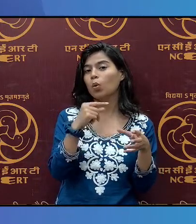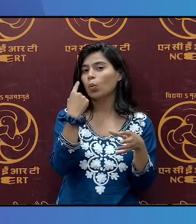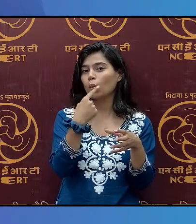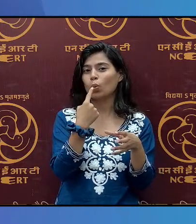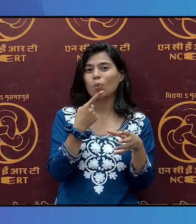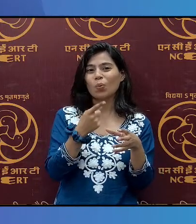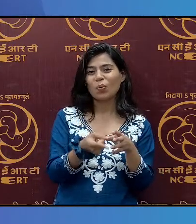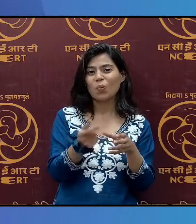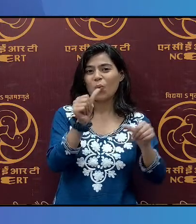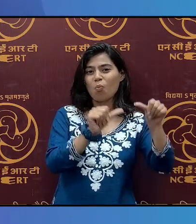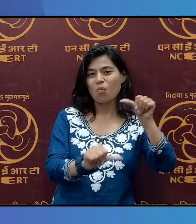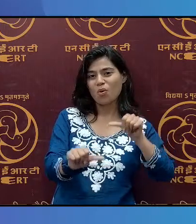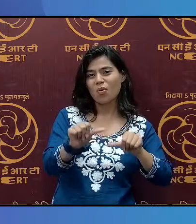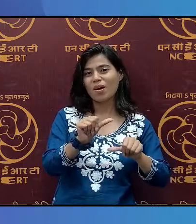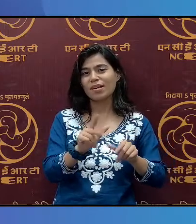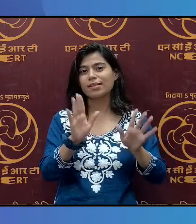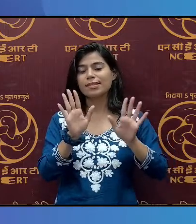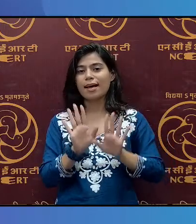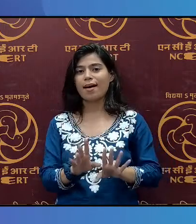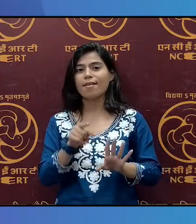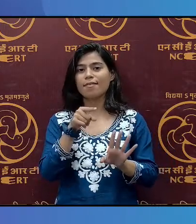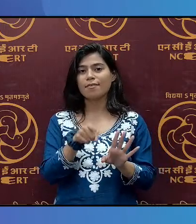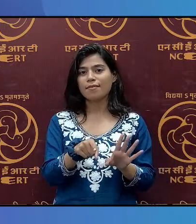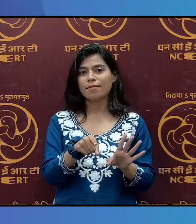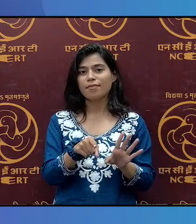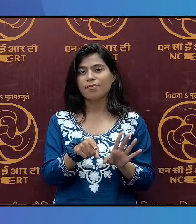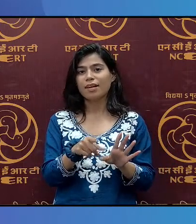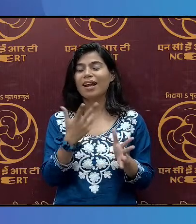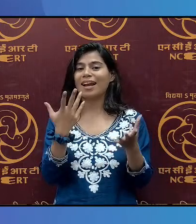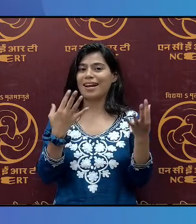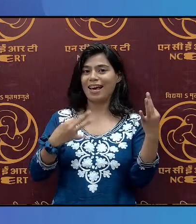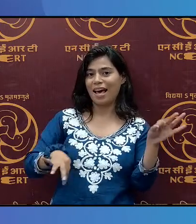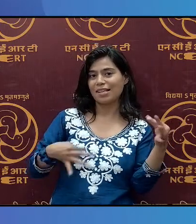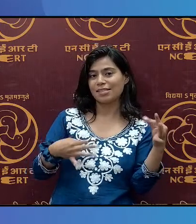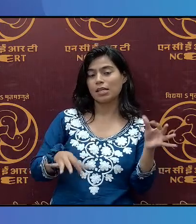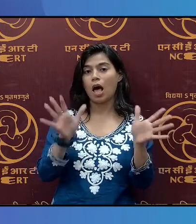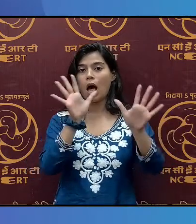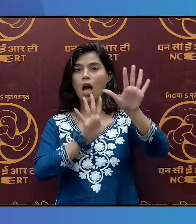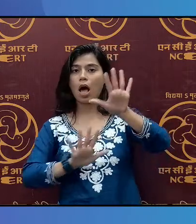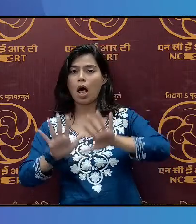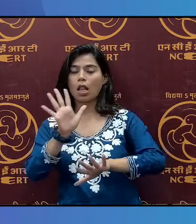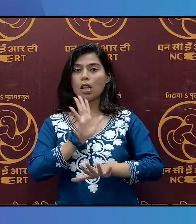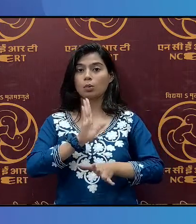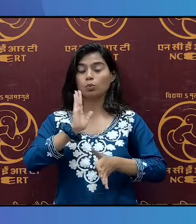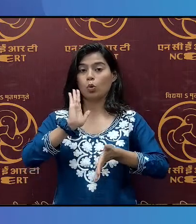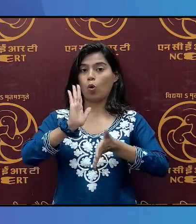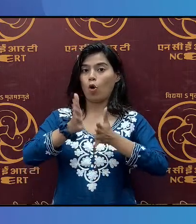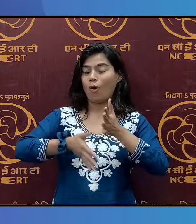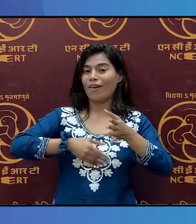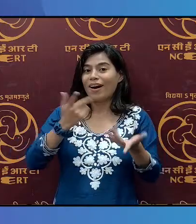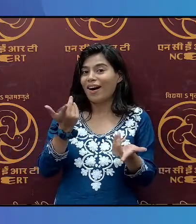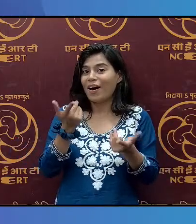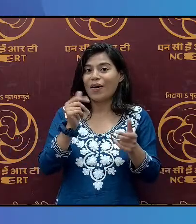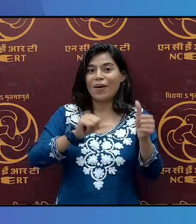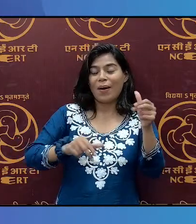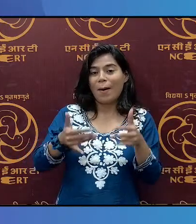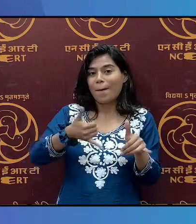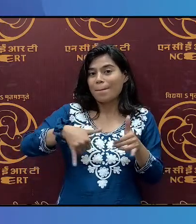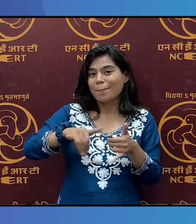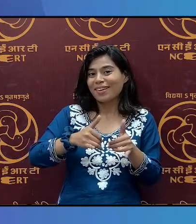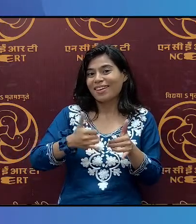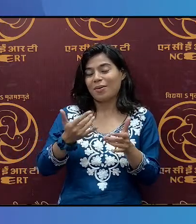who possess this can be dancers, actors, athletes, carpenters,